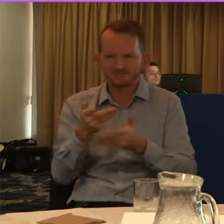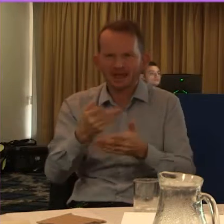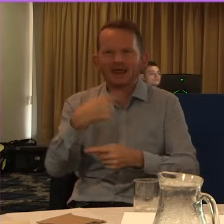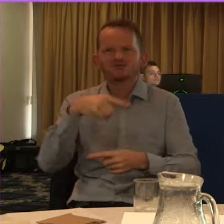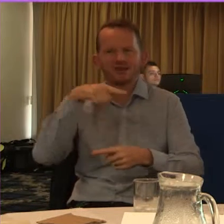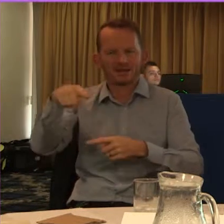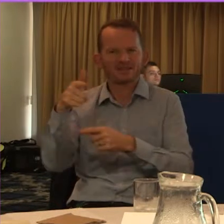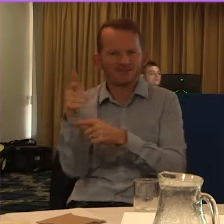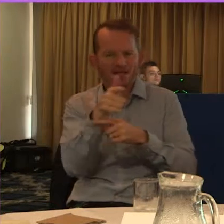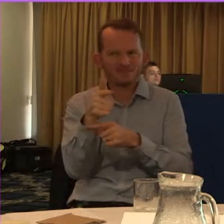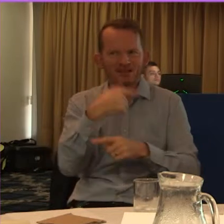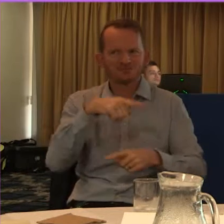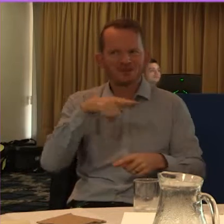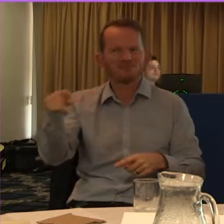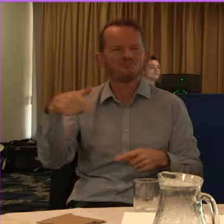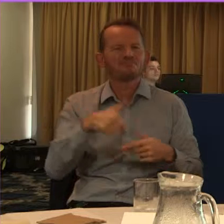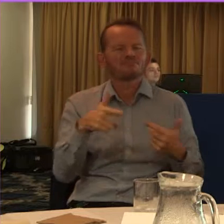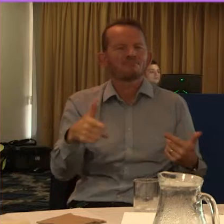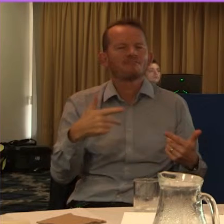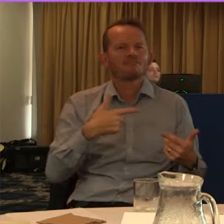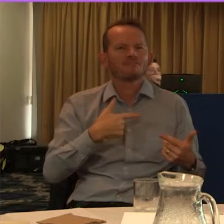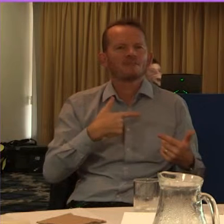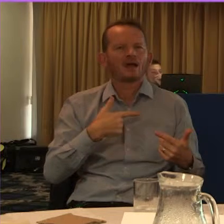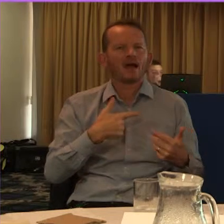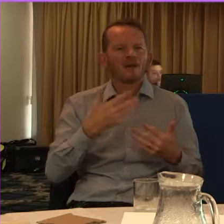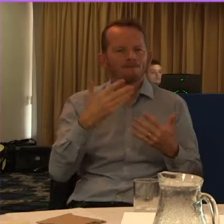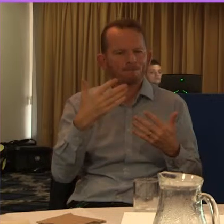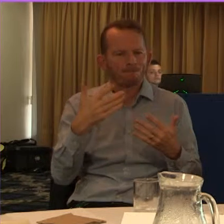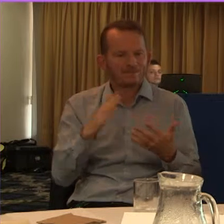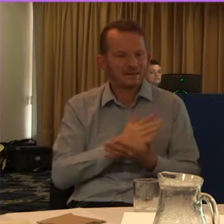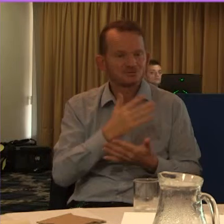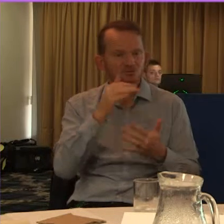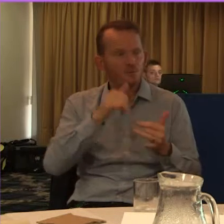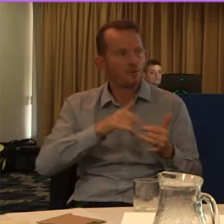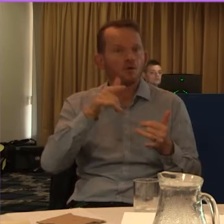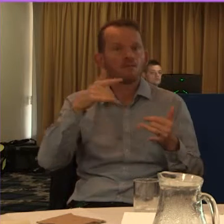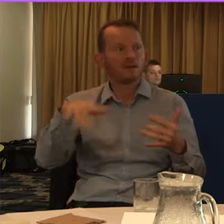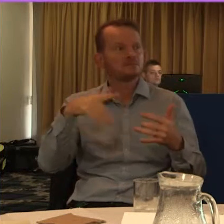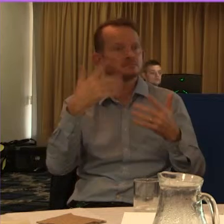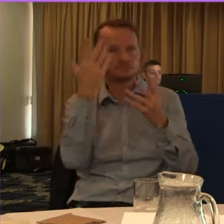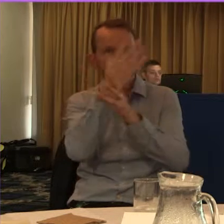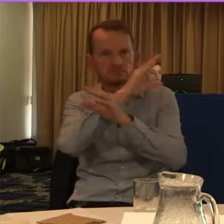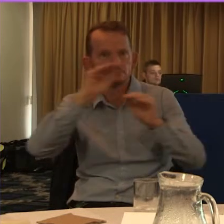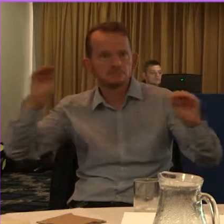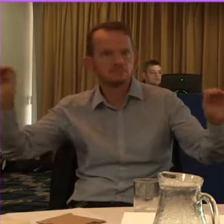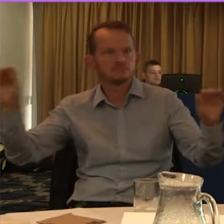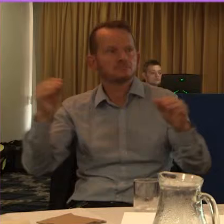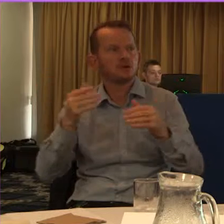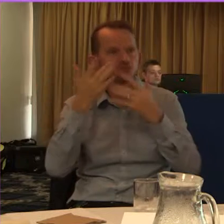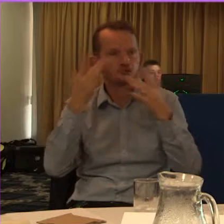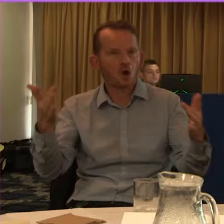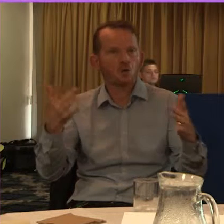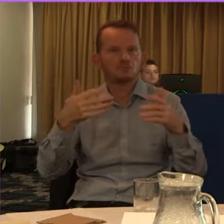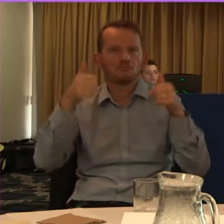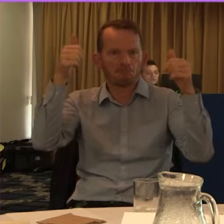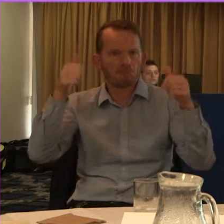to be able to respond effectively. And I think what I'm really pleased to report is it's been shown much more widely, but there's certainly